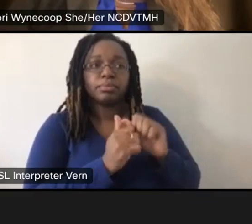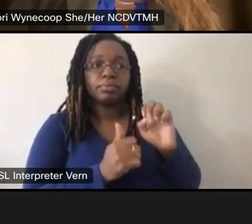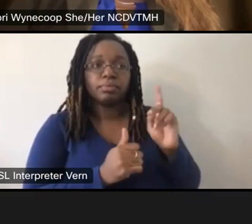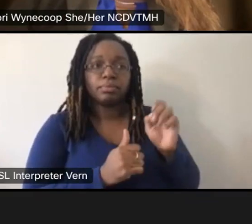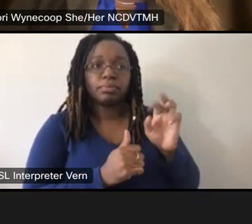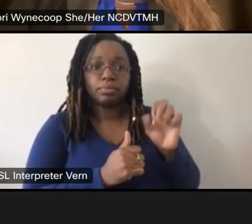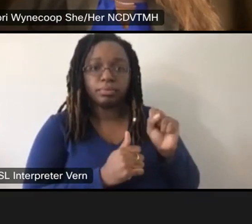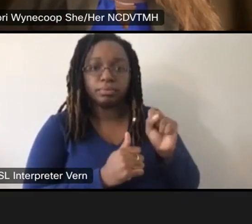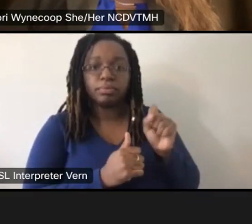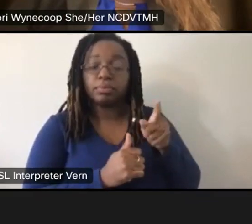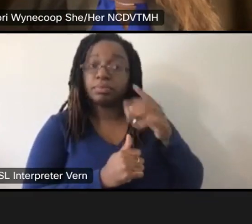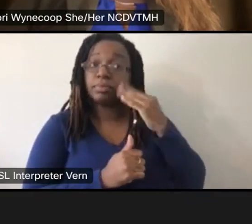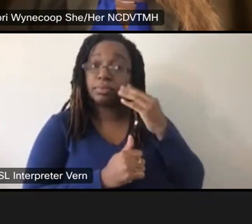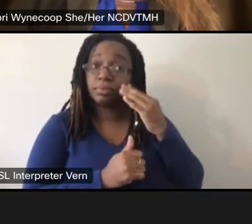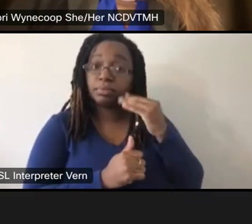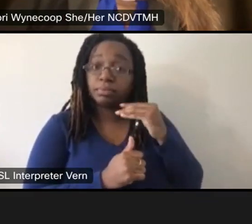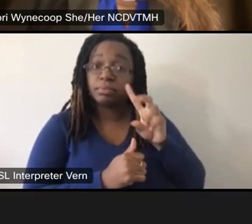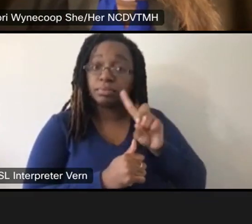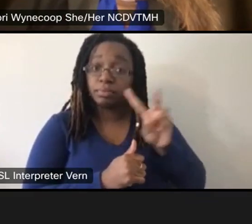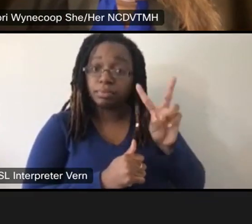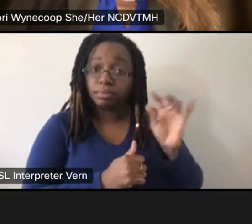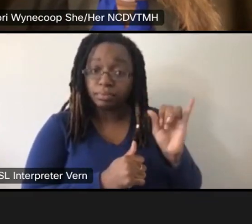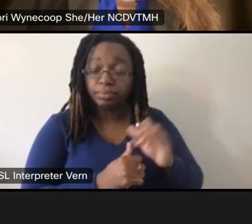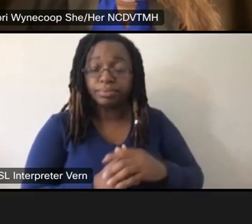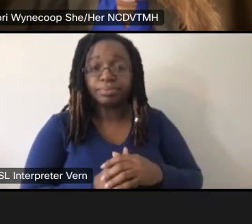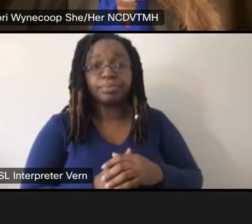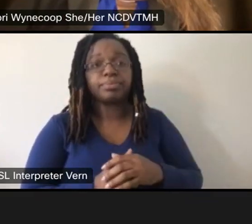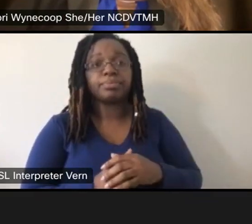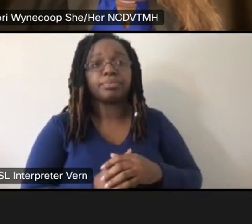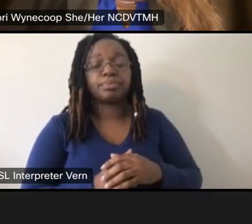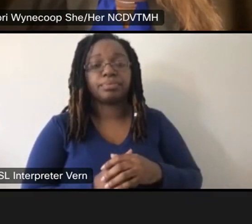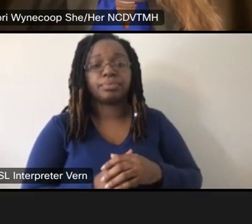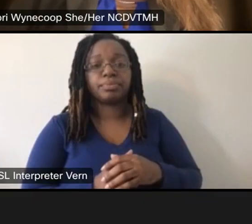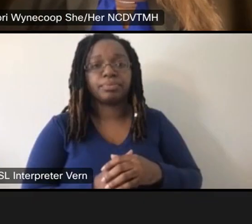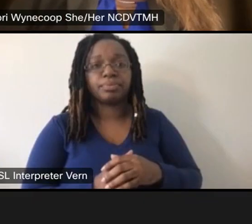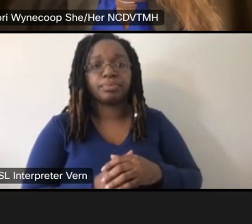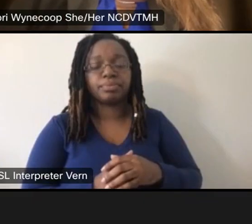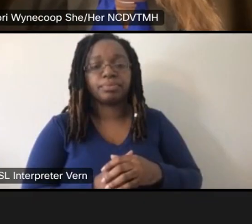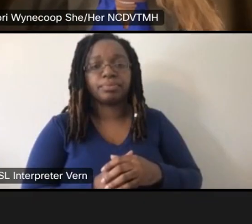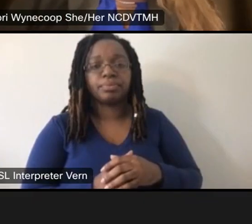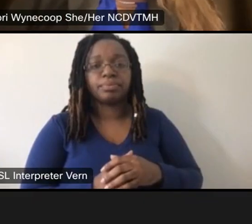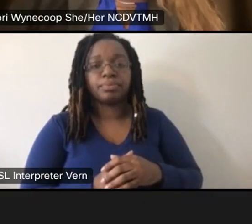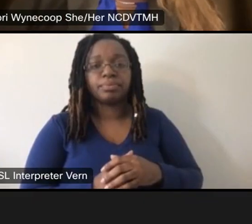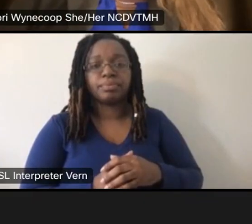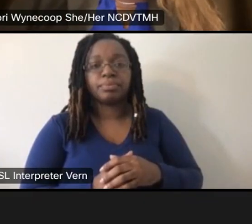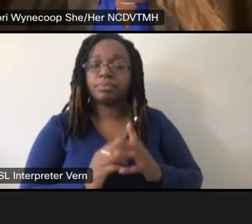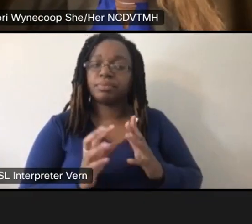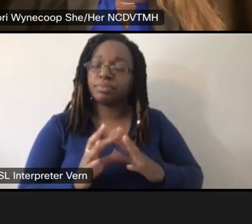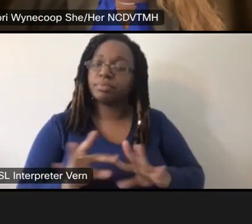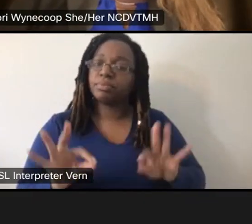experiencing domestic violence. It wasn't, it was important very much to make those other